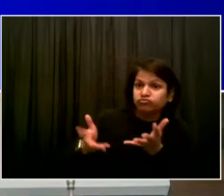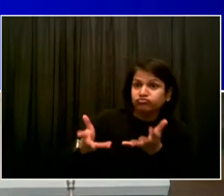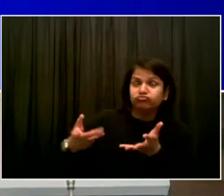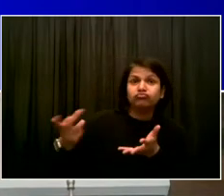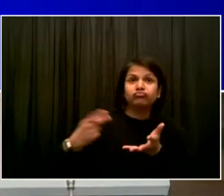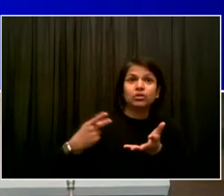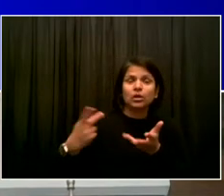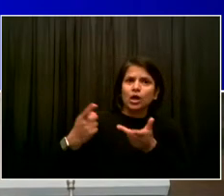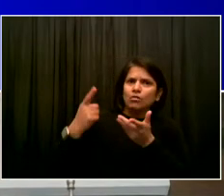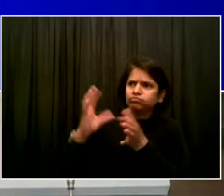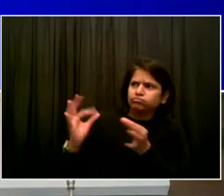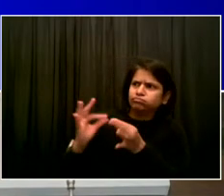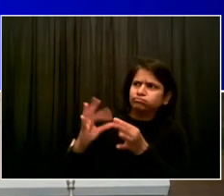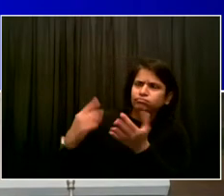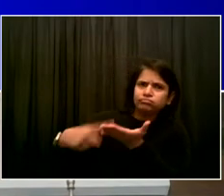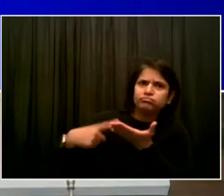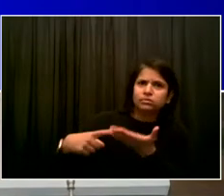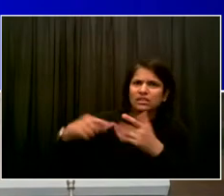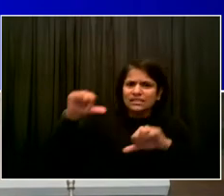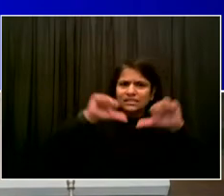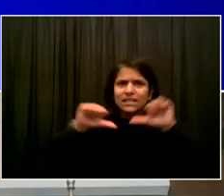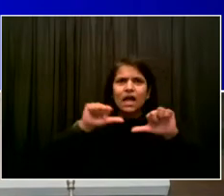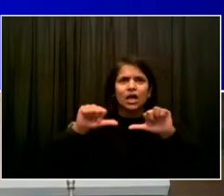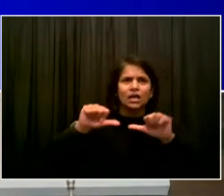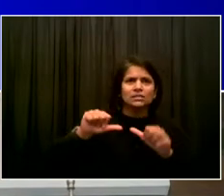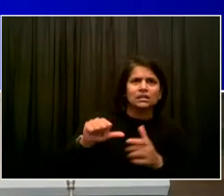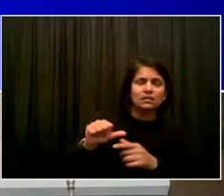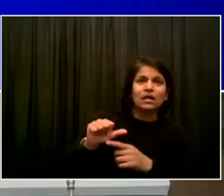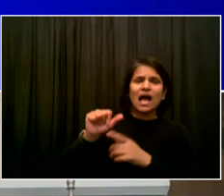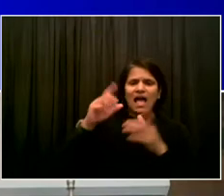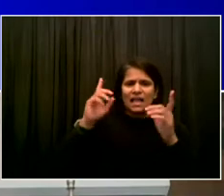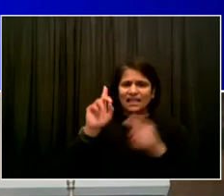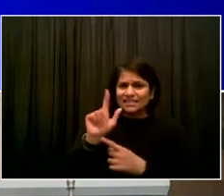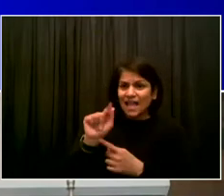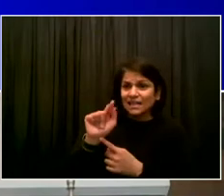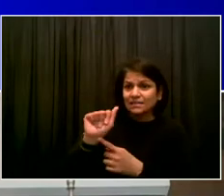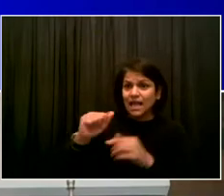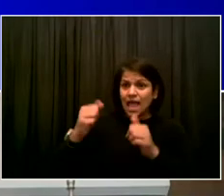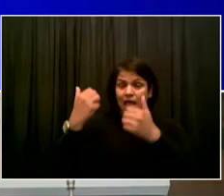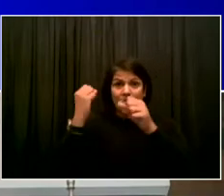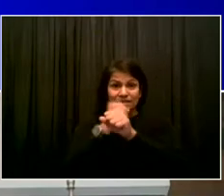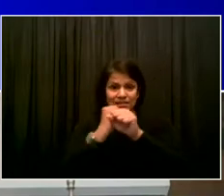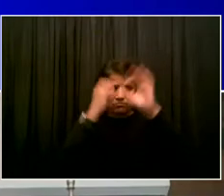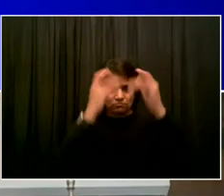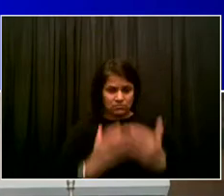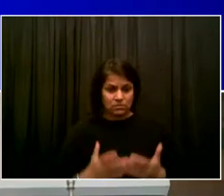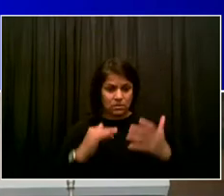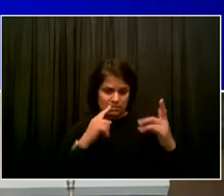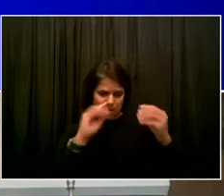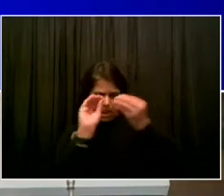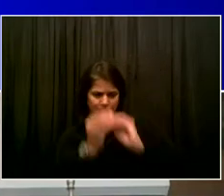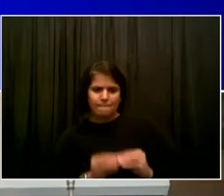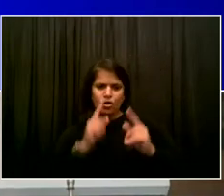the healthcare leadership tells us. Those are your North Stars, and I want to thank you for that, because we're in a country right now where there's a whole debate over